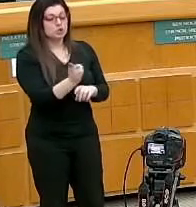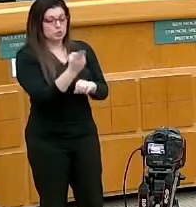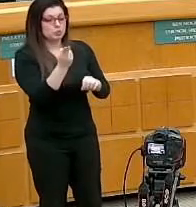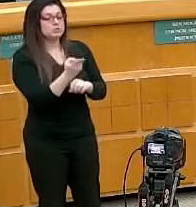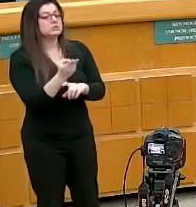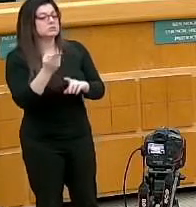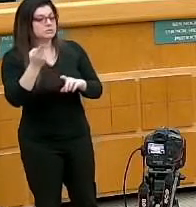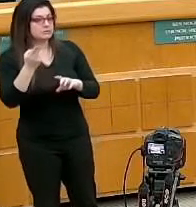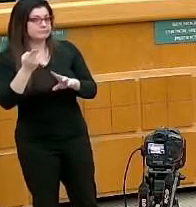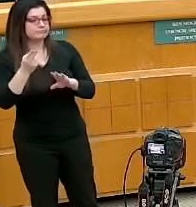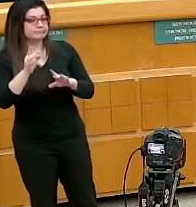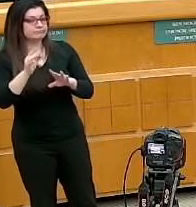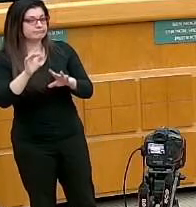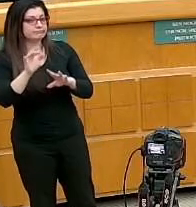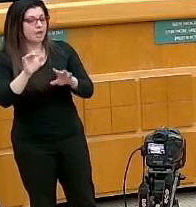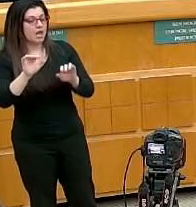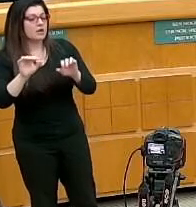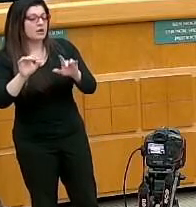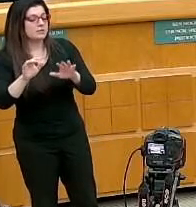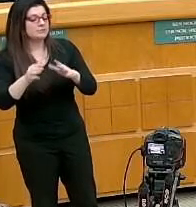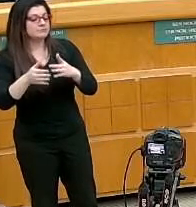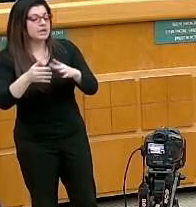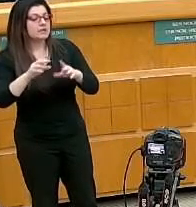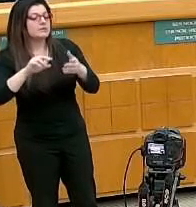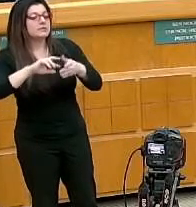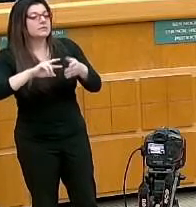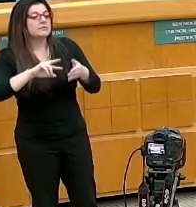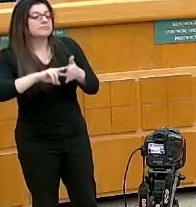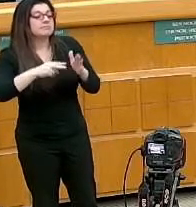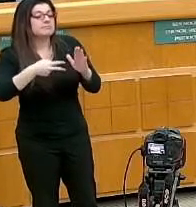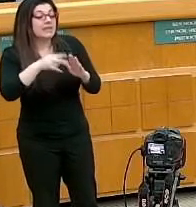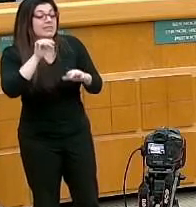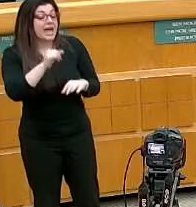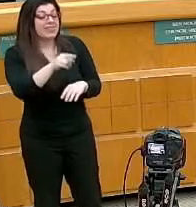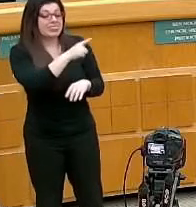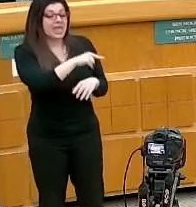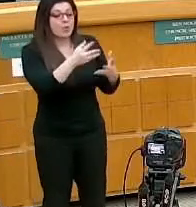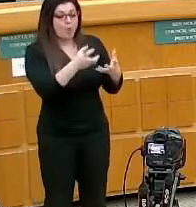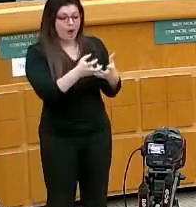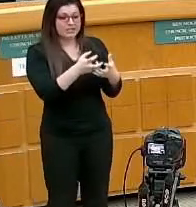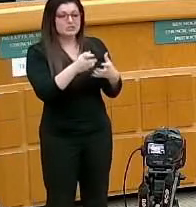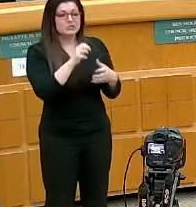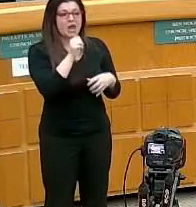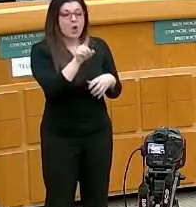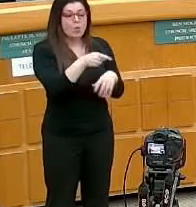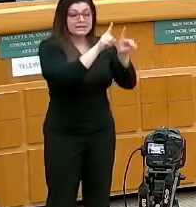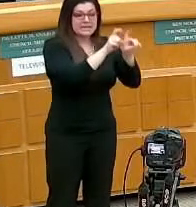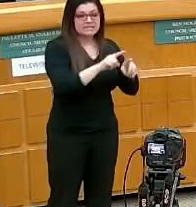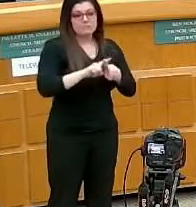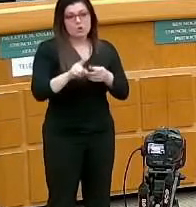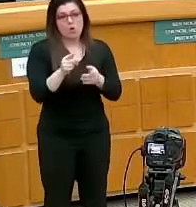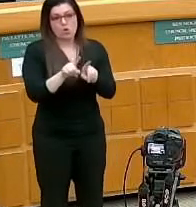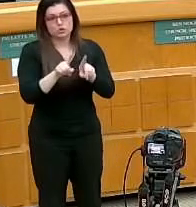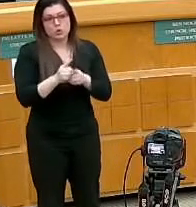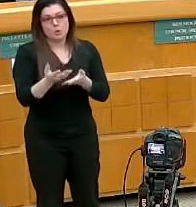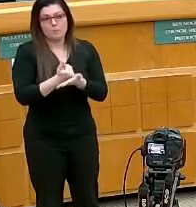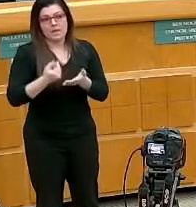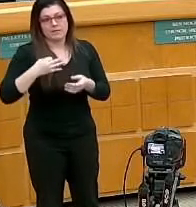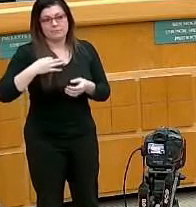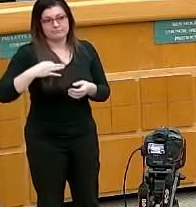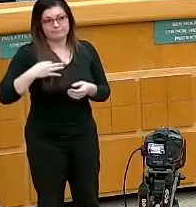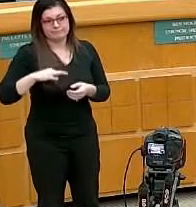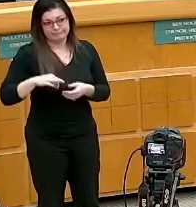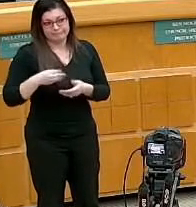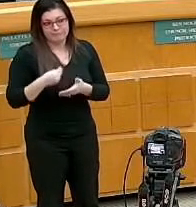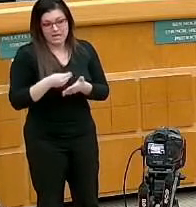kits so that they could also make money and they could also test people. And so they have two means of testing by the commercial labs. When the public